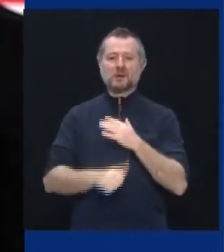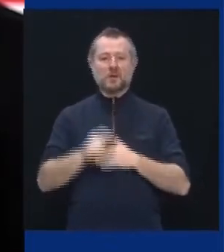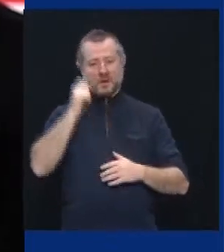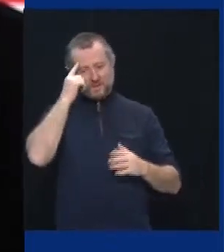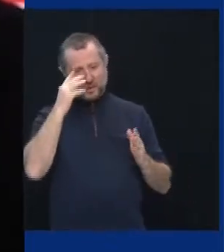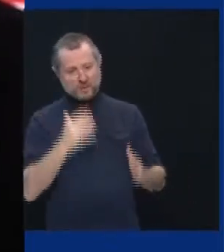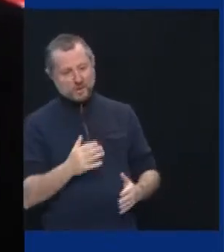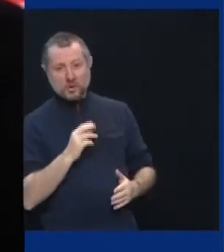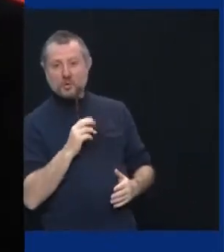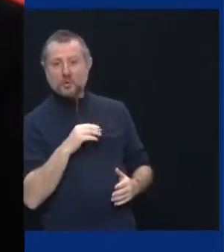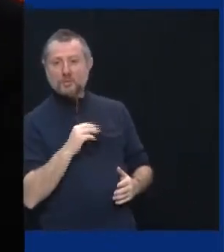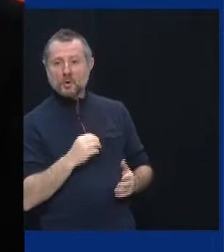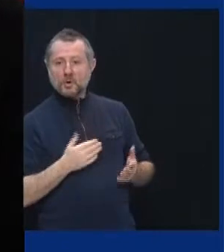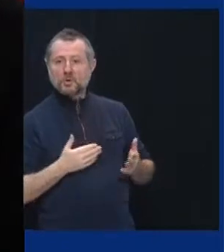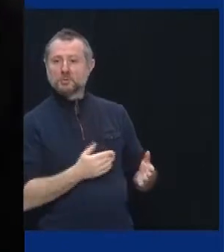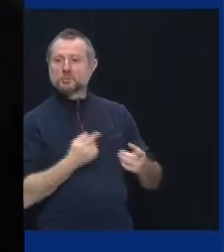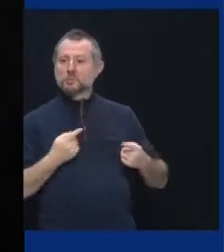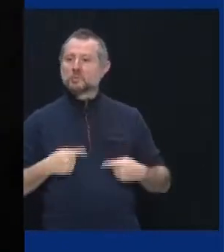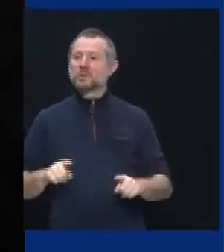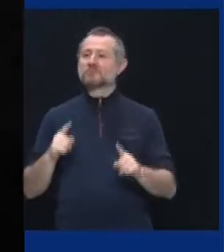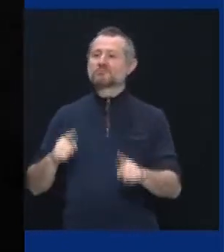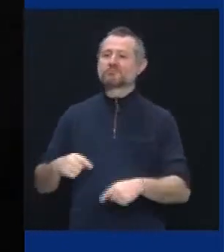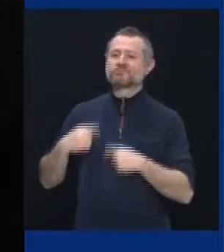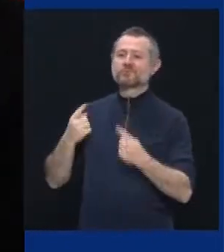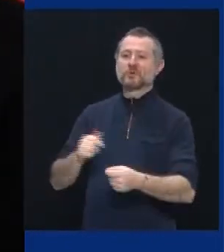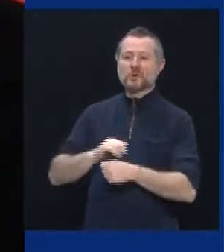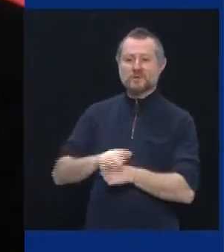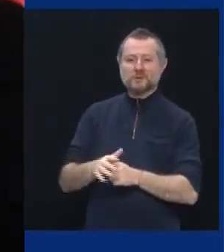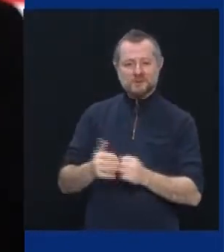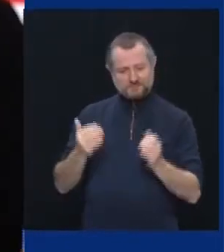pandemic crisis. So let's give our governor another hand.